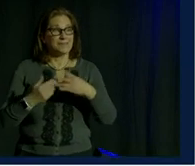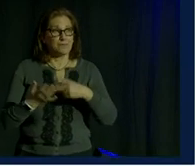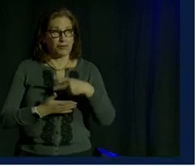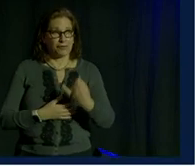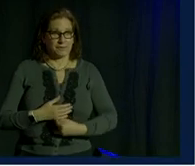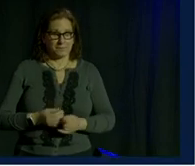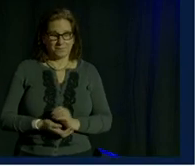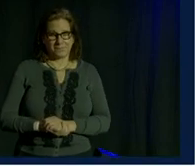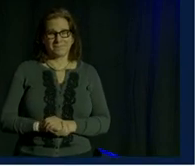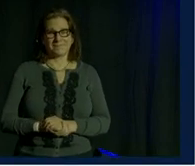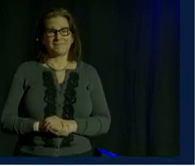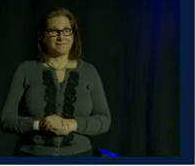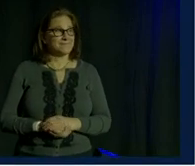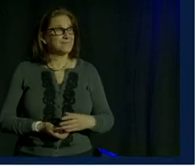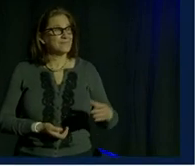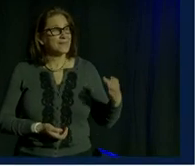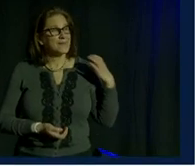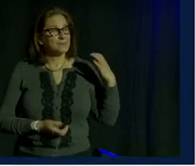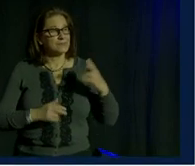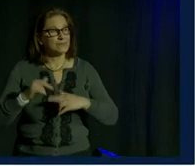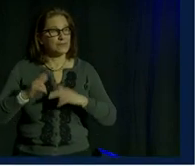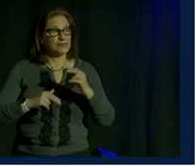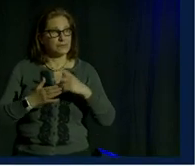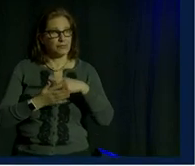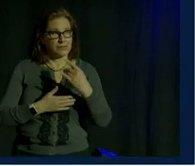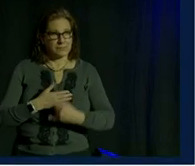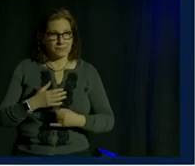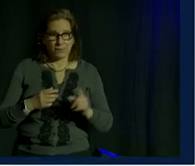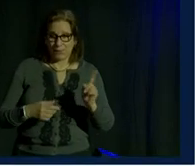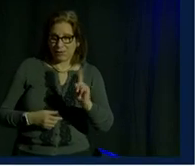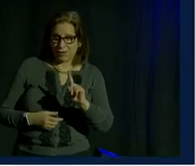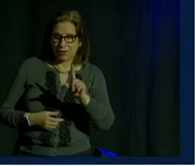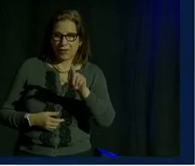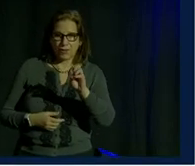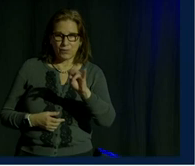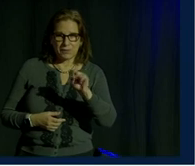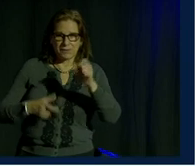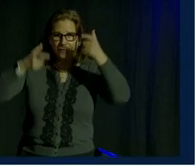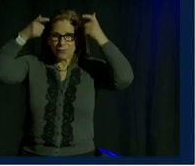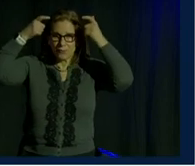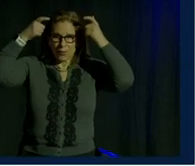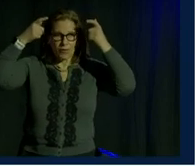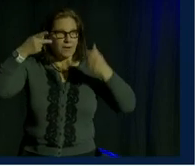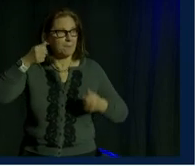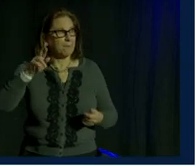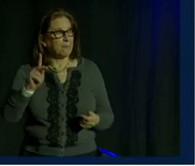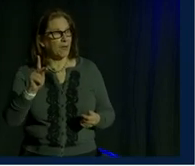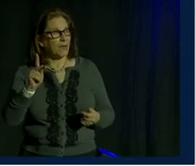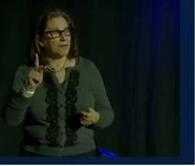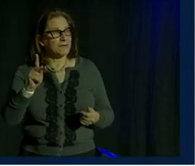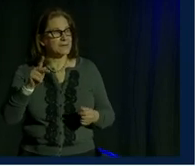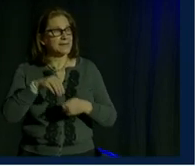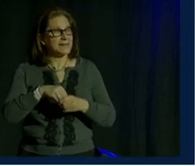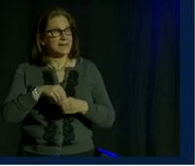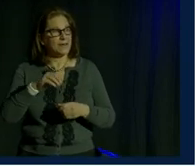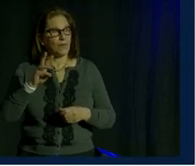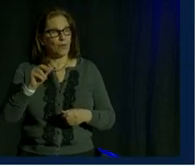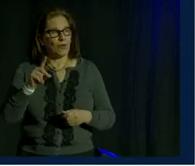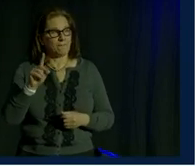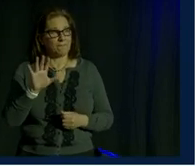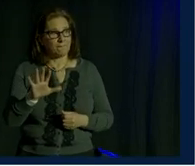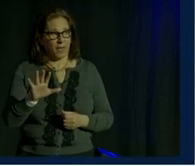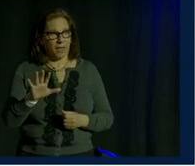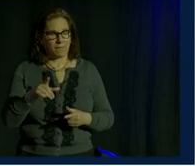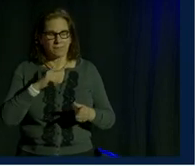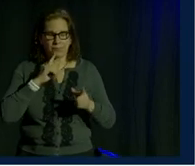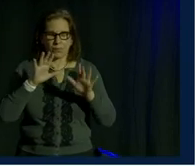The next project is also a capital construction project located at Lewis Crow Park in Ward 5. This